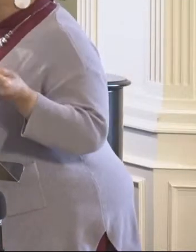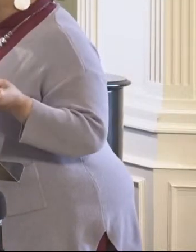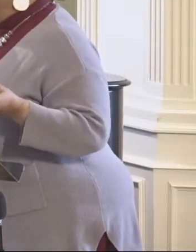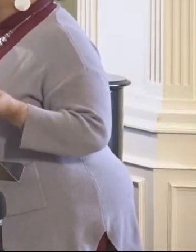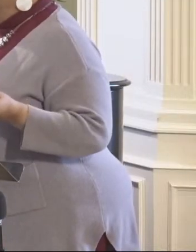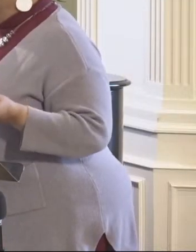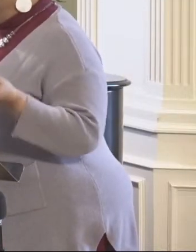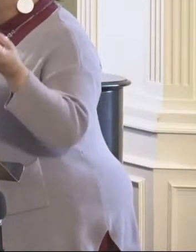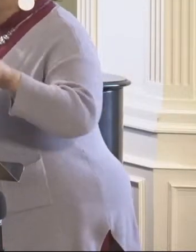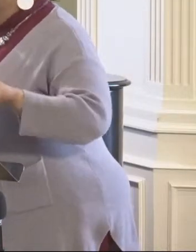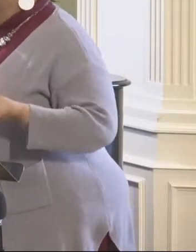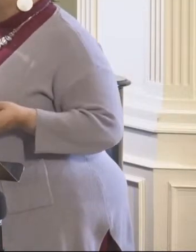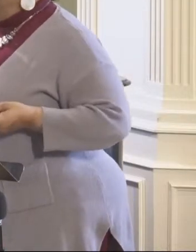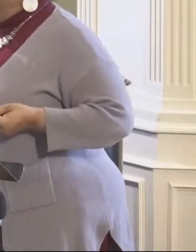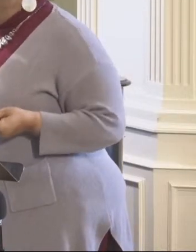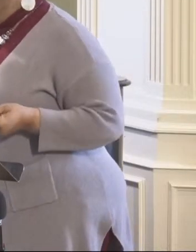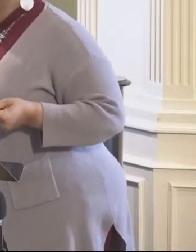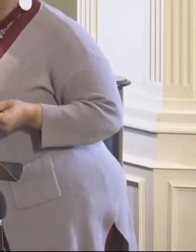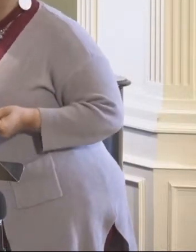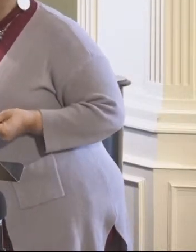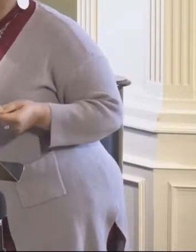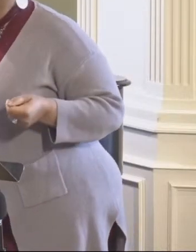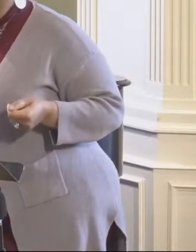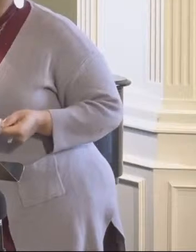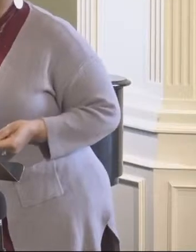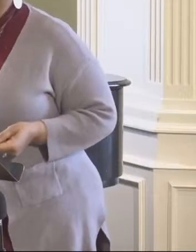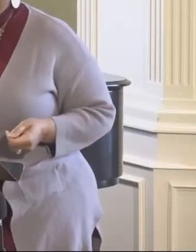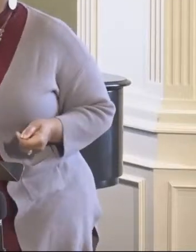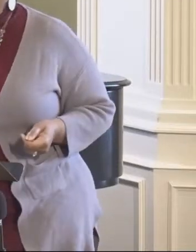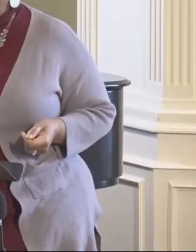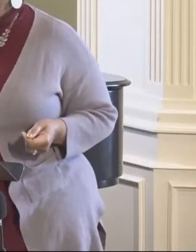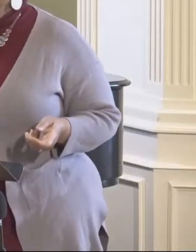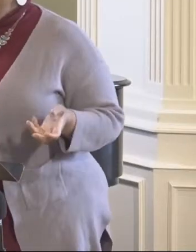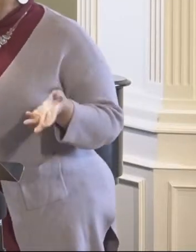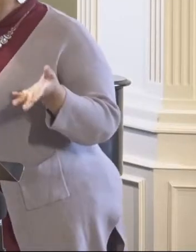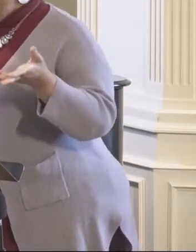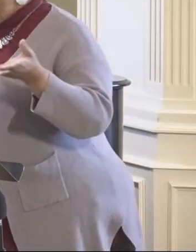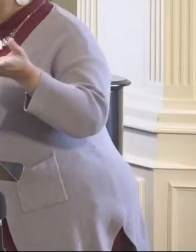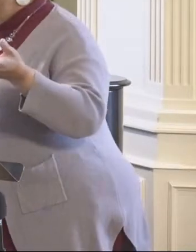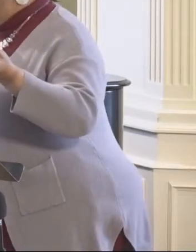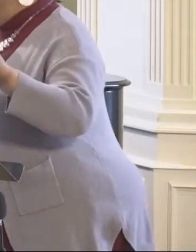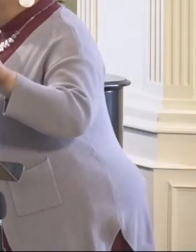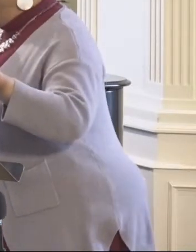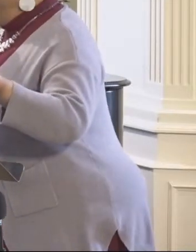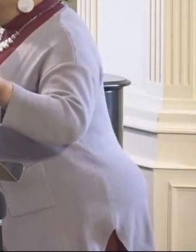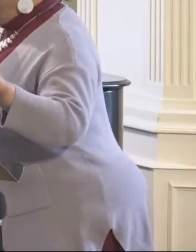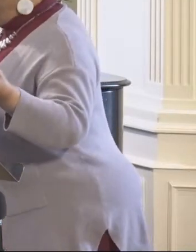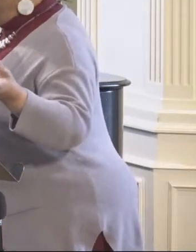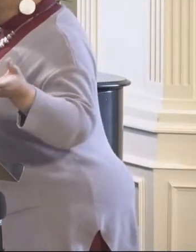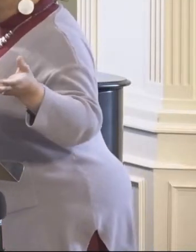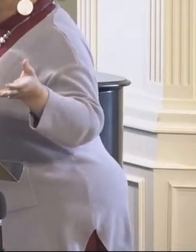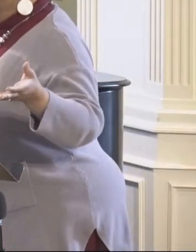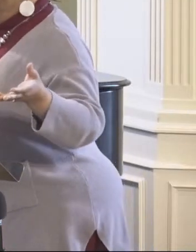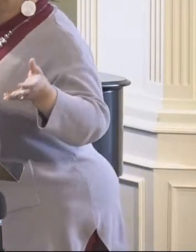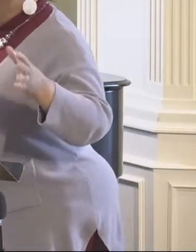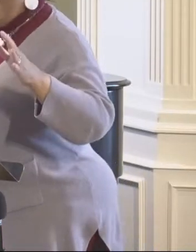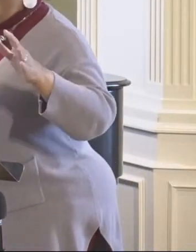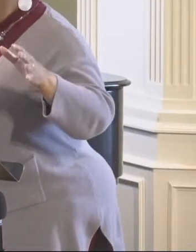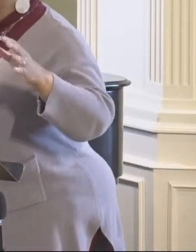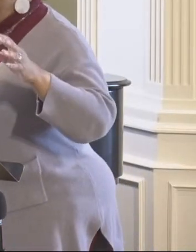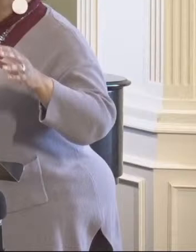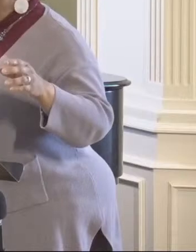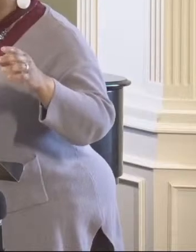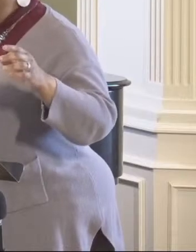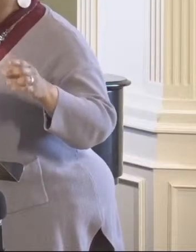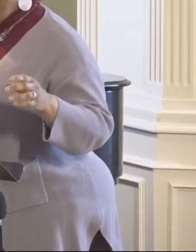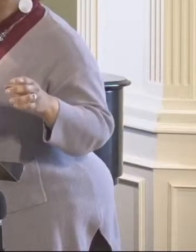It makes no difference if it's sweet or hot. Come on, give that rhythm everything you,